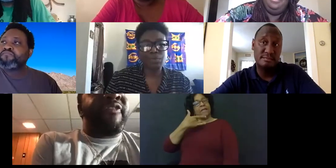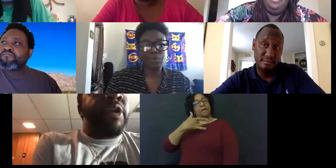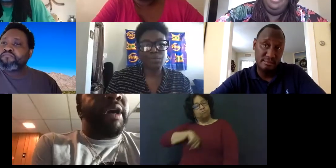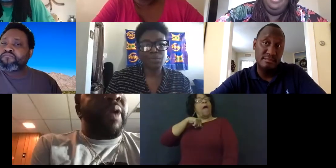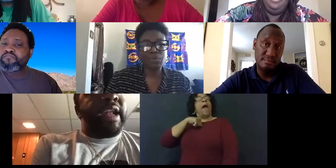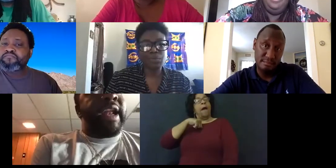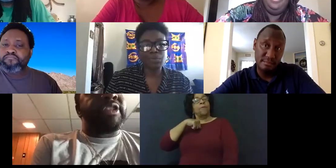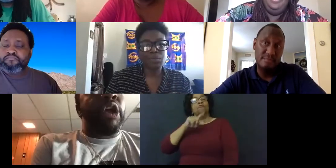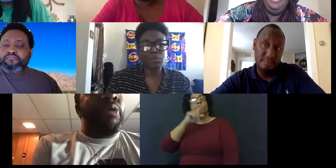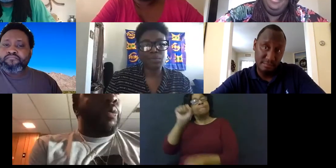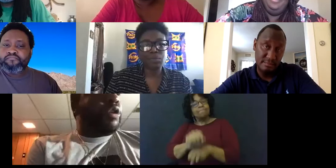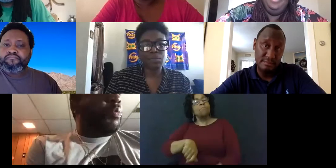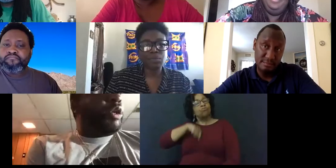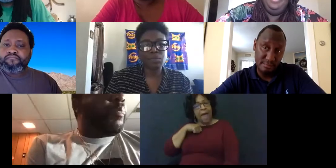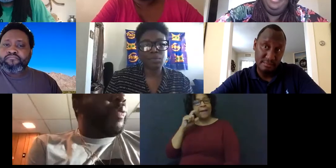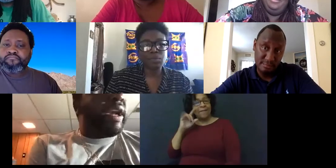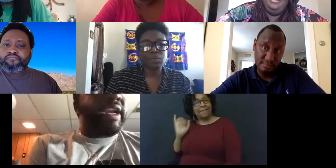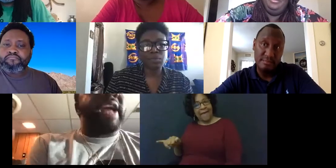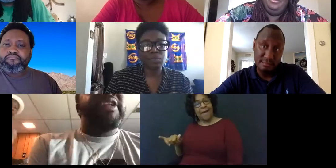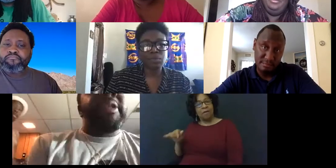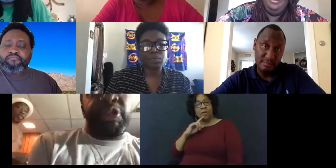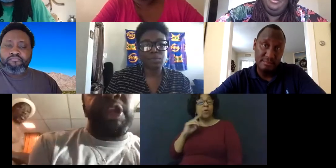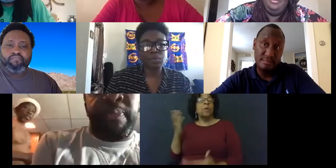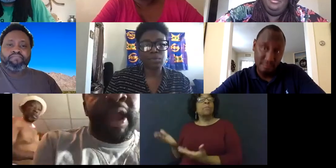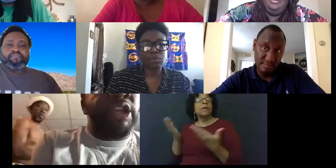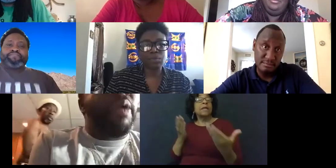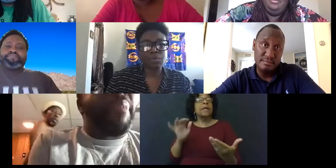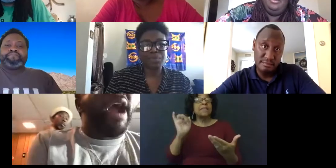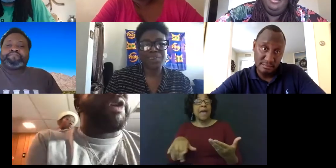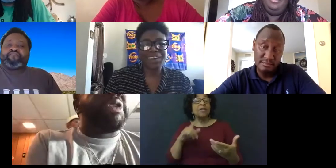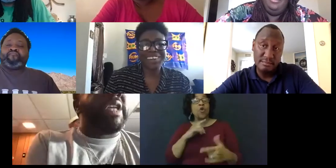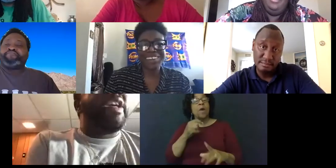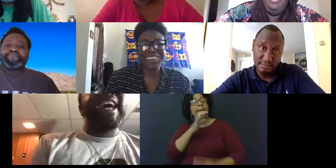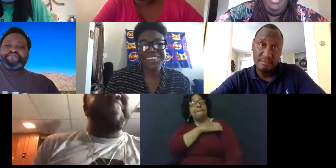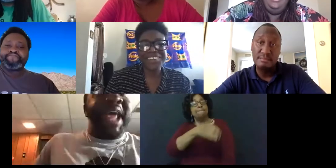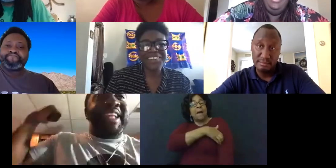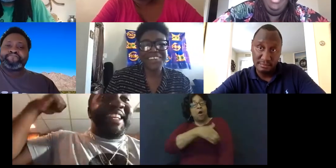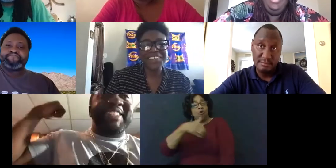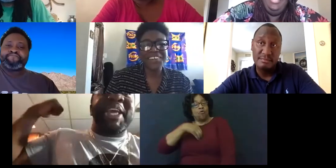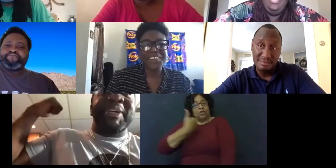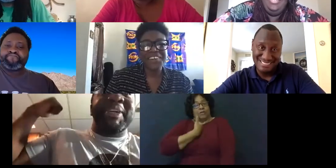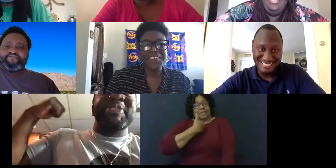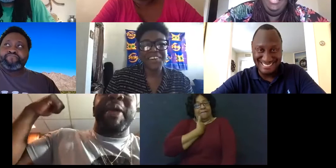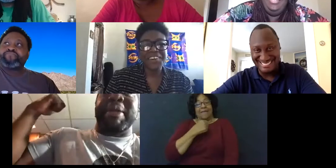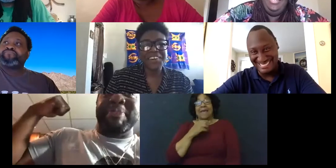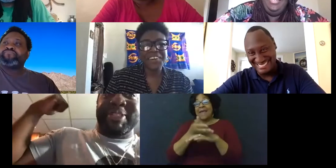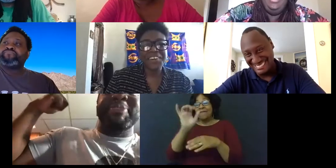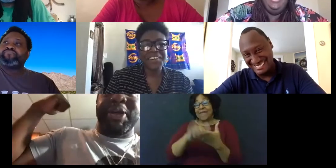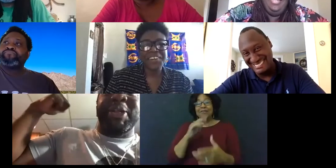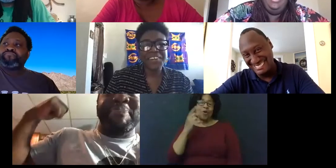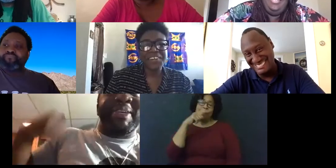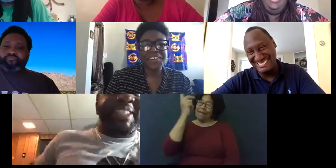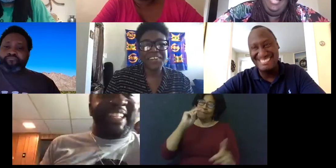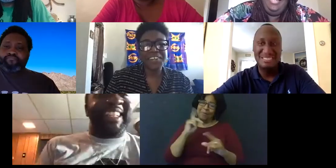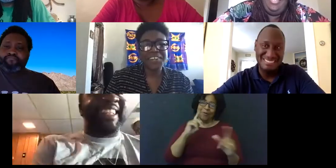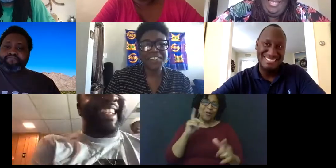Take very much pride in that. So when you're bringing that, you're empowering yourself. That's my dad. You see, he wanted to, you know how Black people